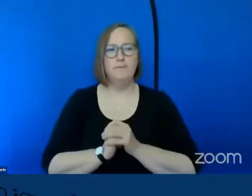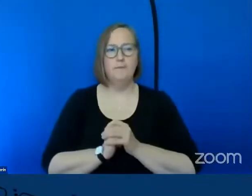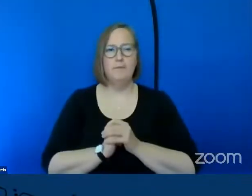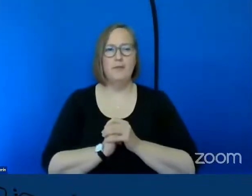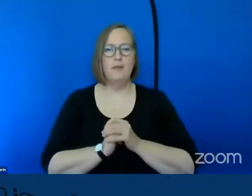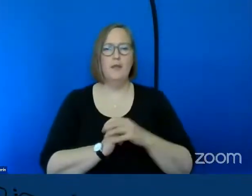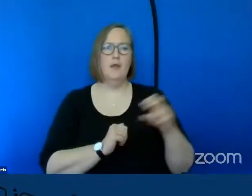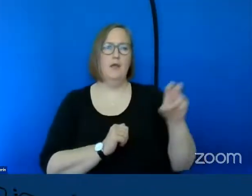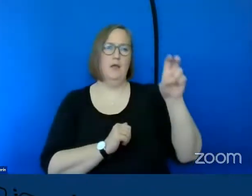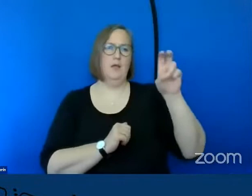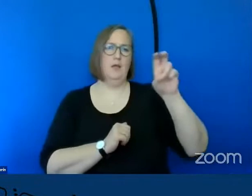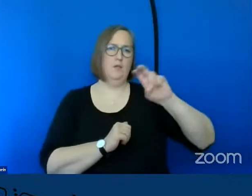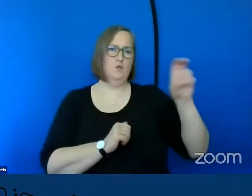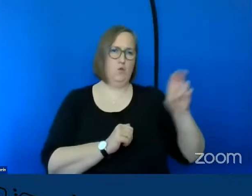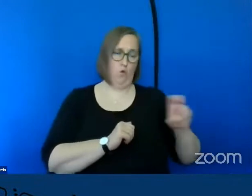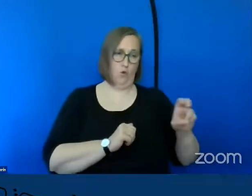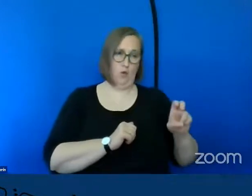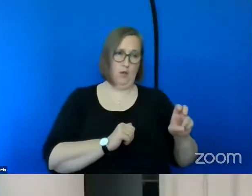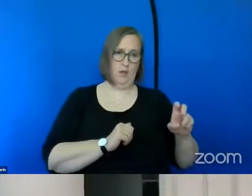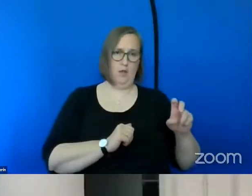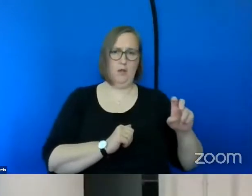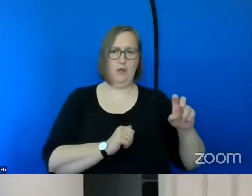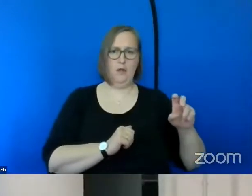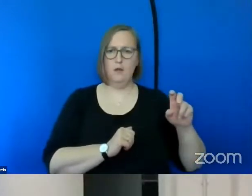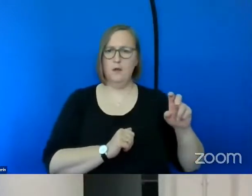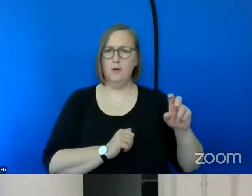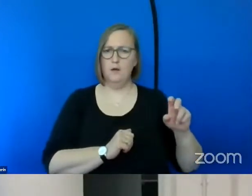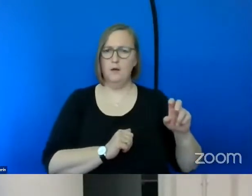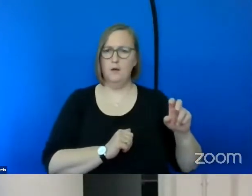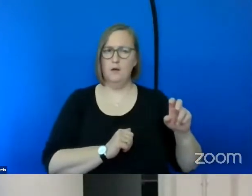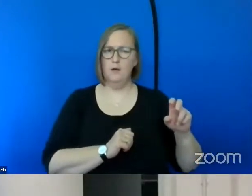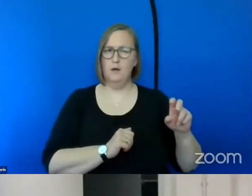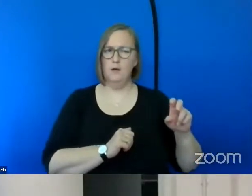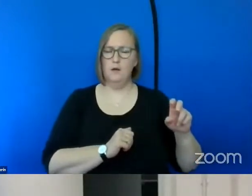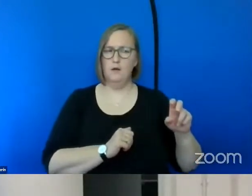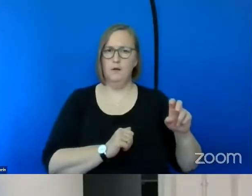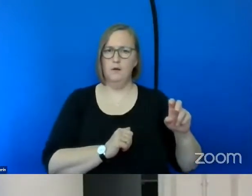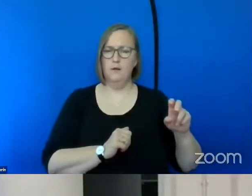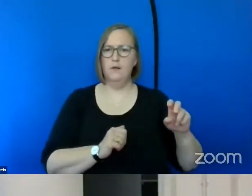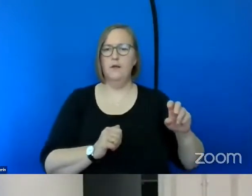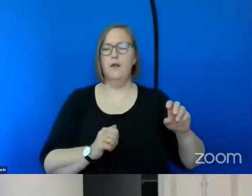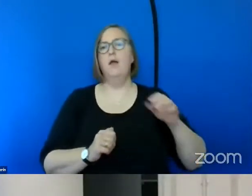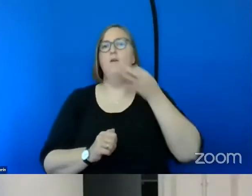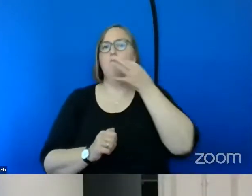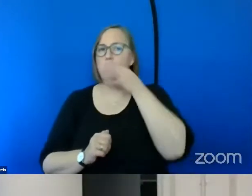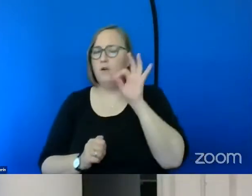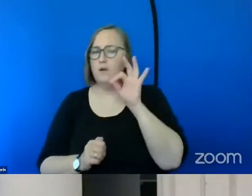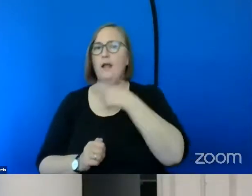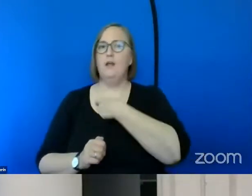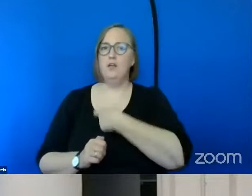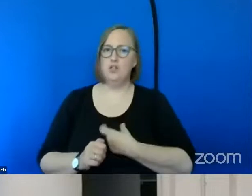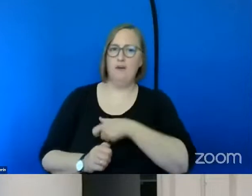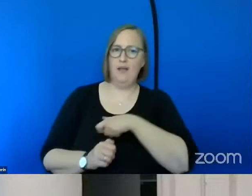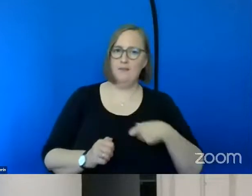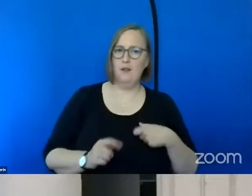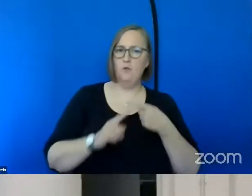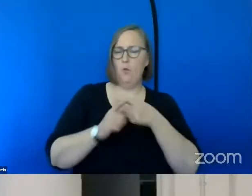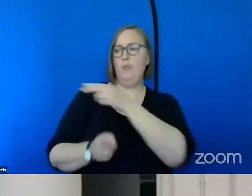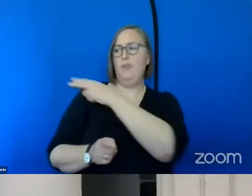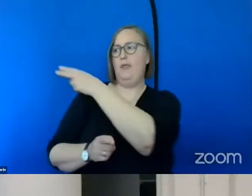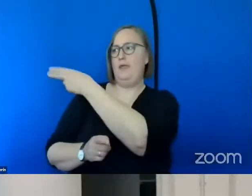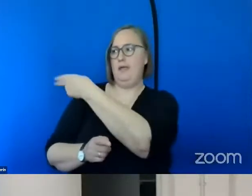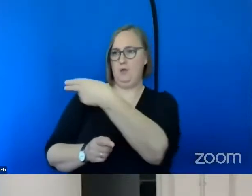going as far away as Indonesia to see the new team, Carla Bionics. Carla